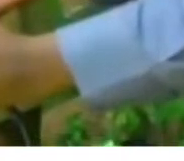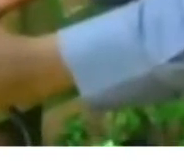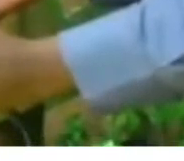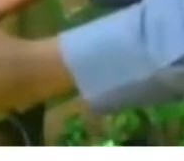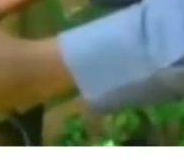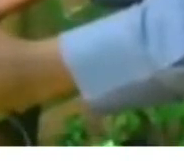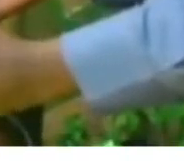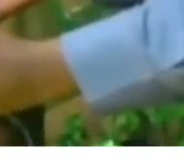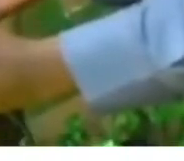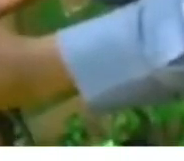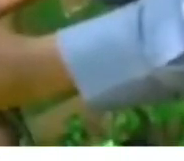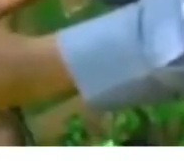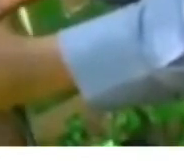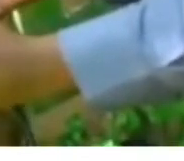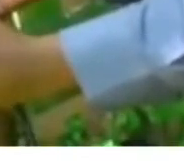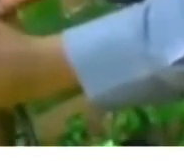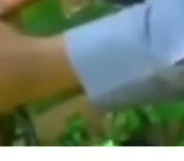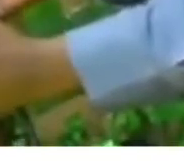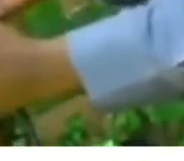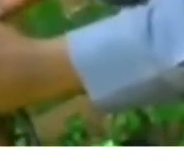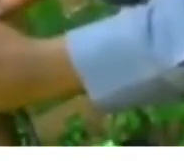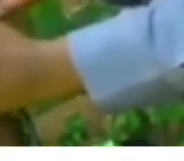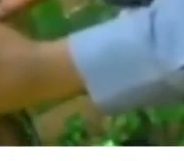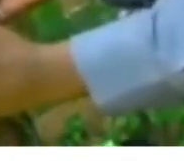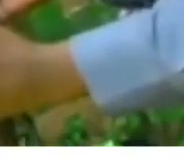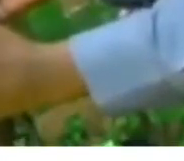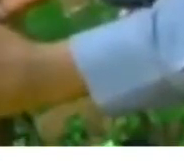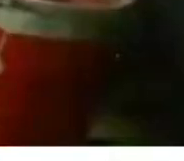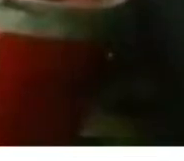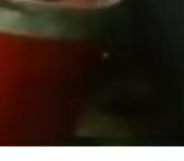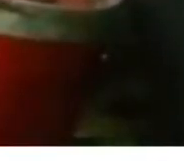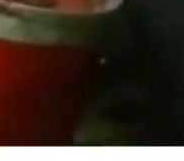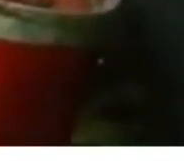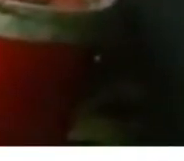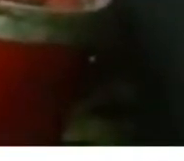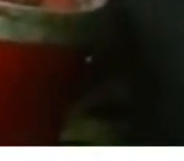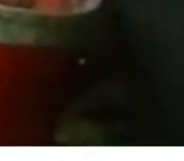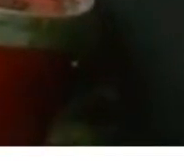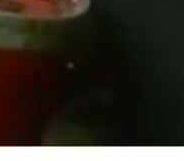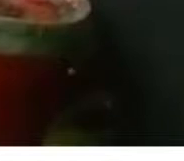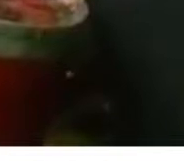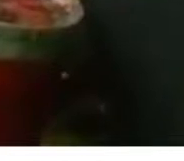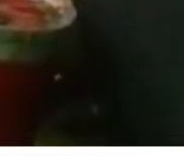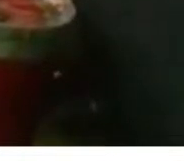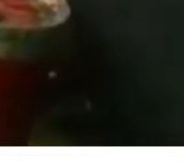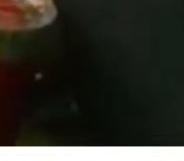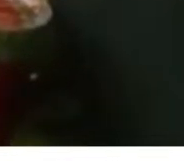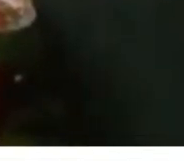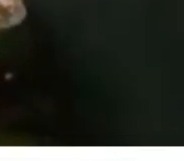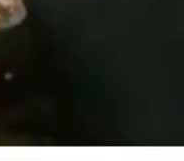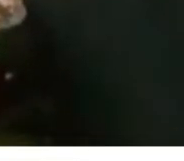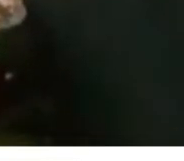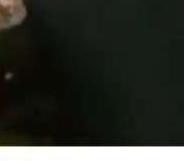na hatuto wapatia hiyo nafasi ya kueneza pombe haramu katika hii area.